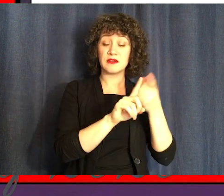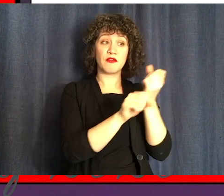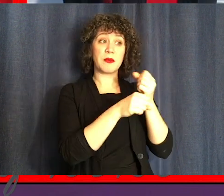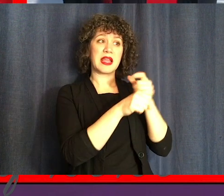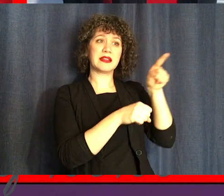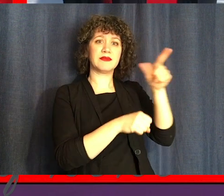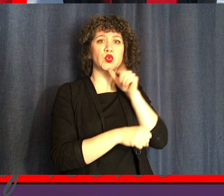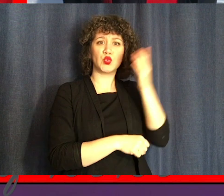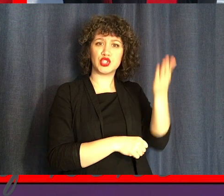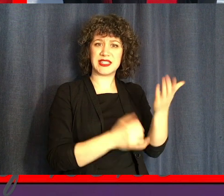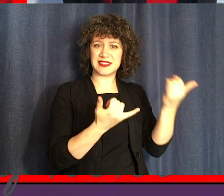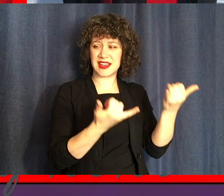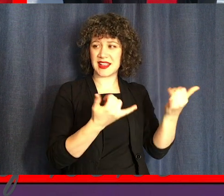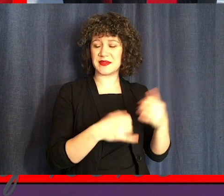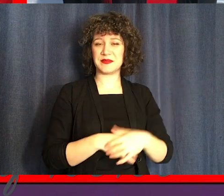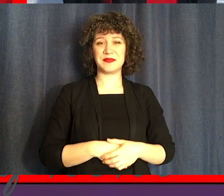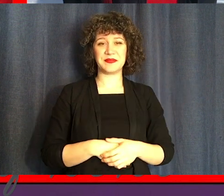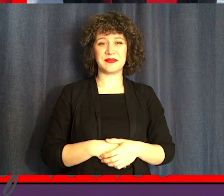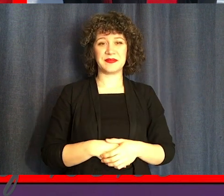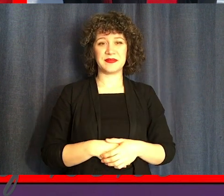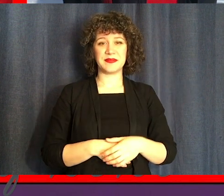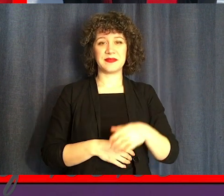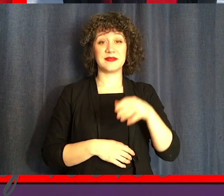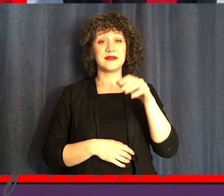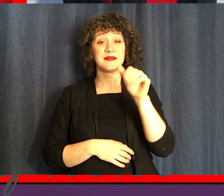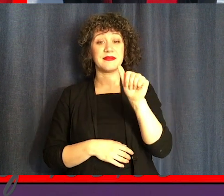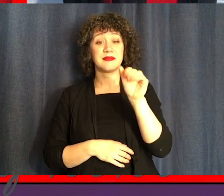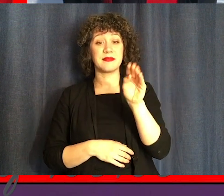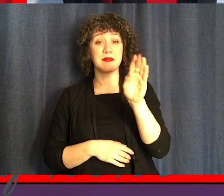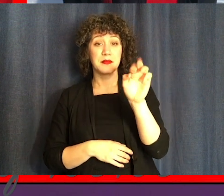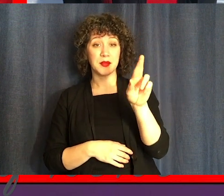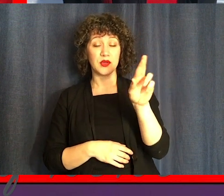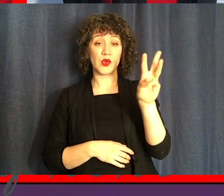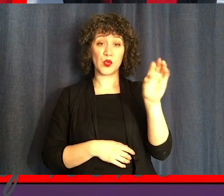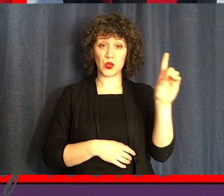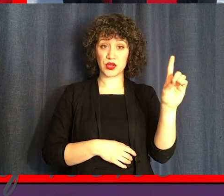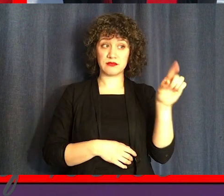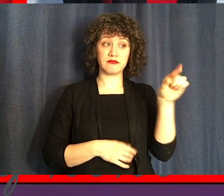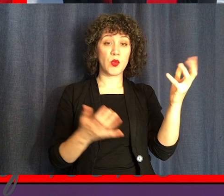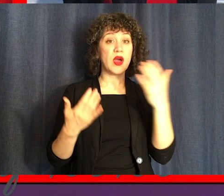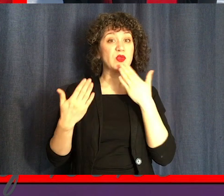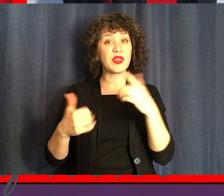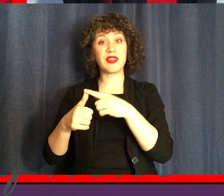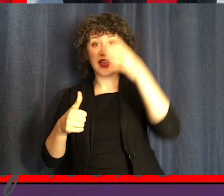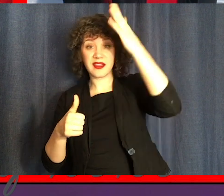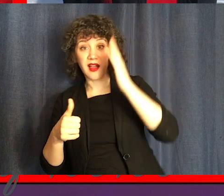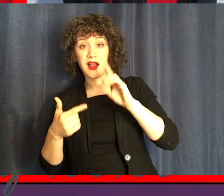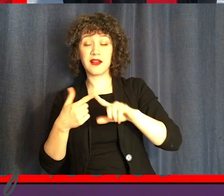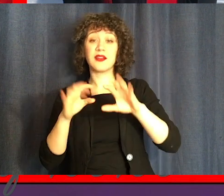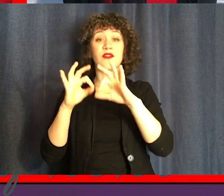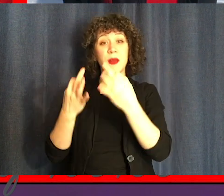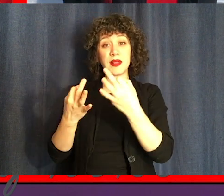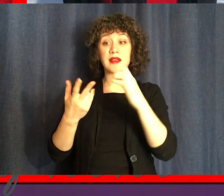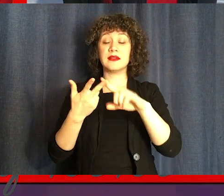Amber Wood. Amber would like to thank God and her family, friends for always being